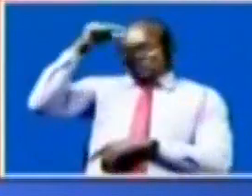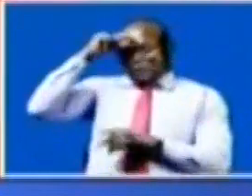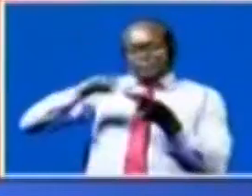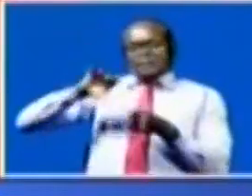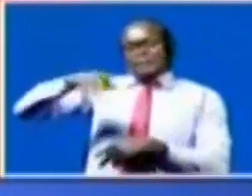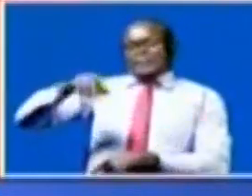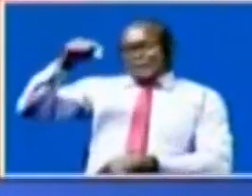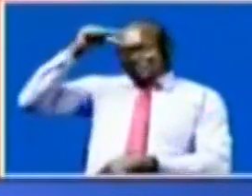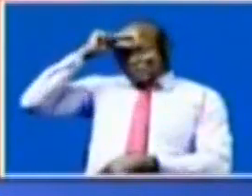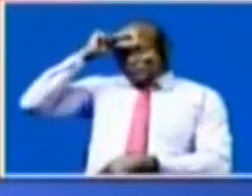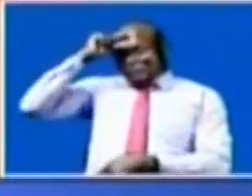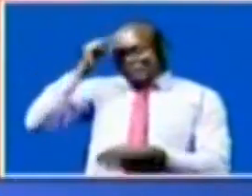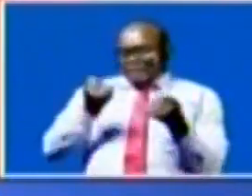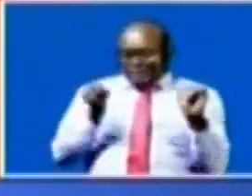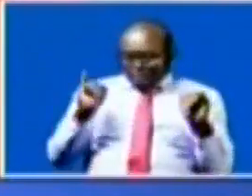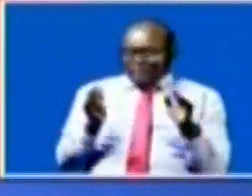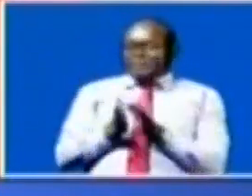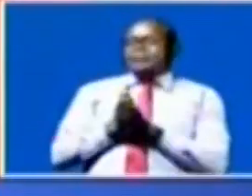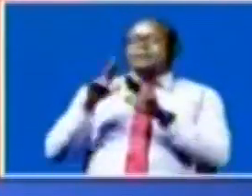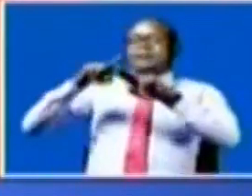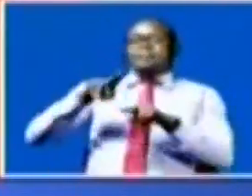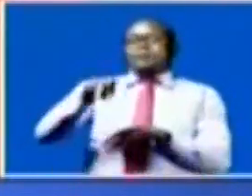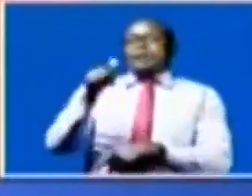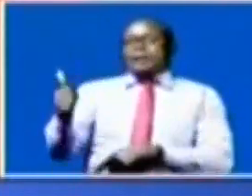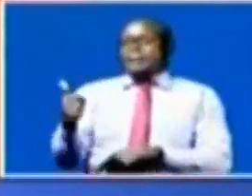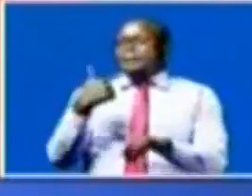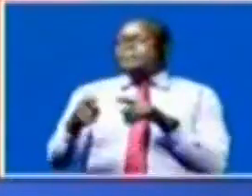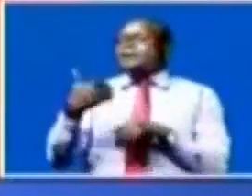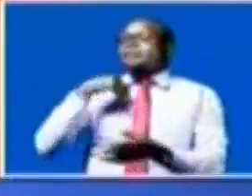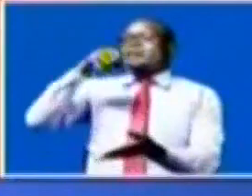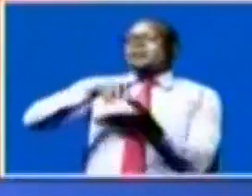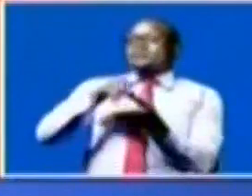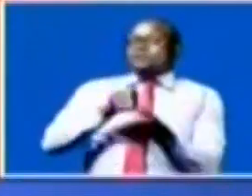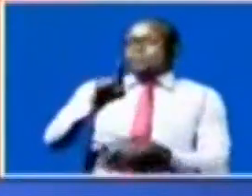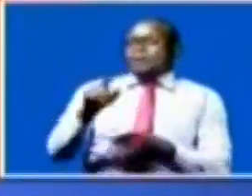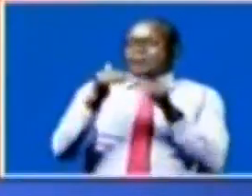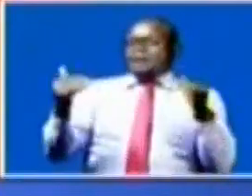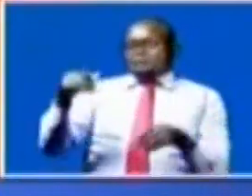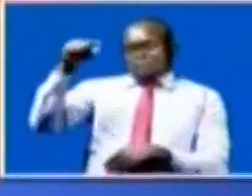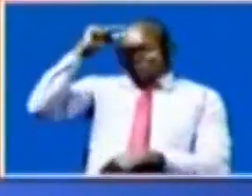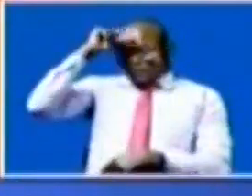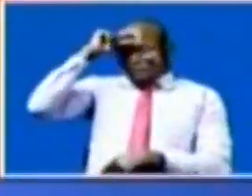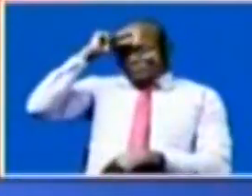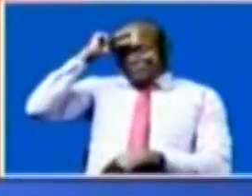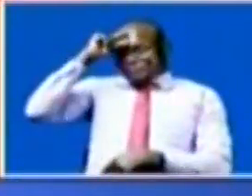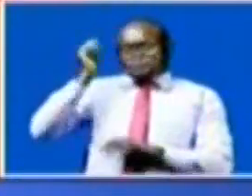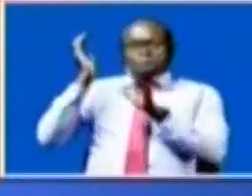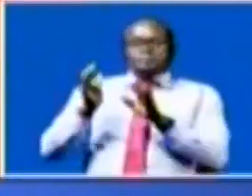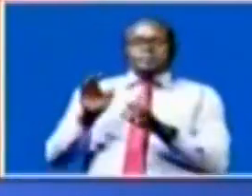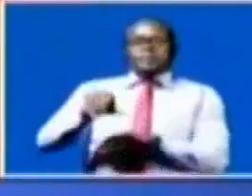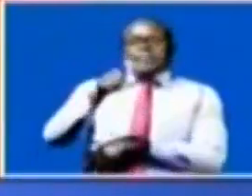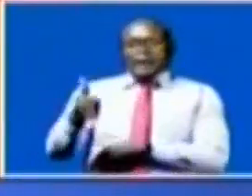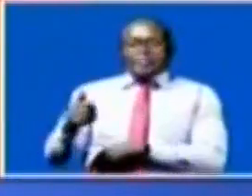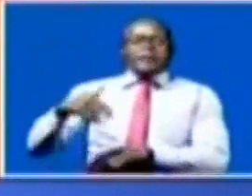county government, dependent, interdependent. But we have a situation where one level of government is lording over the other